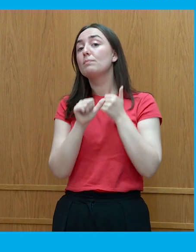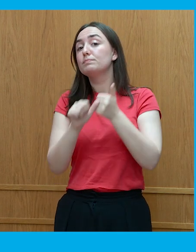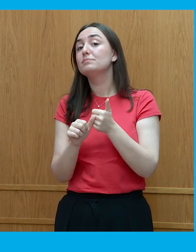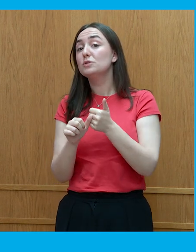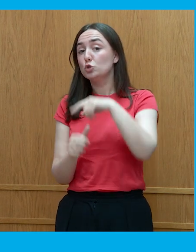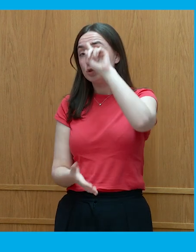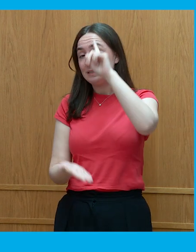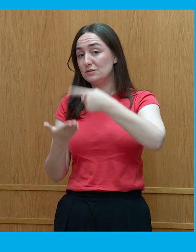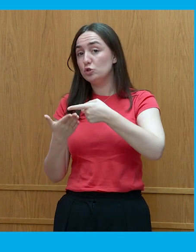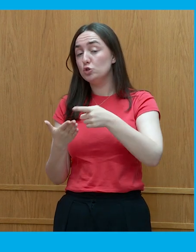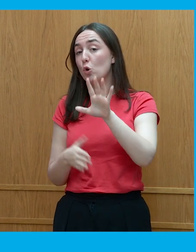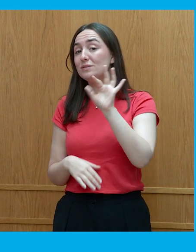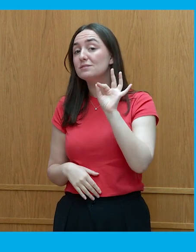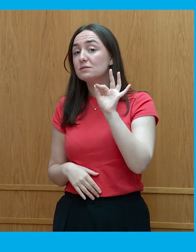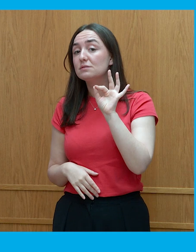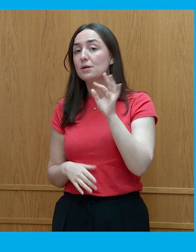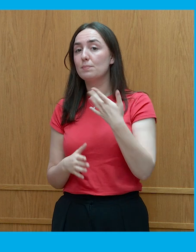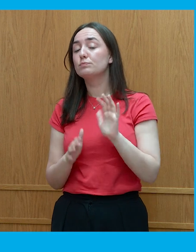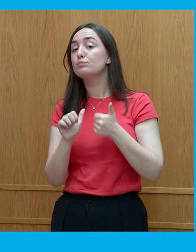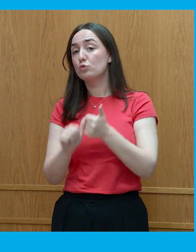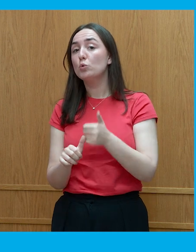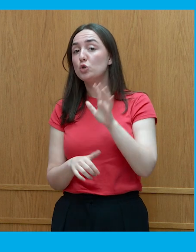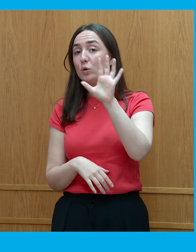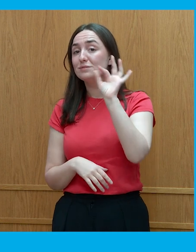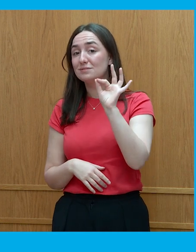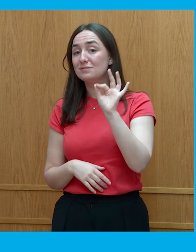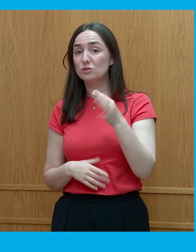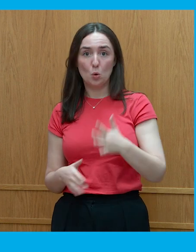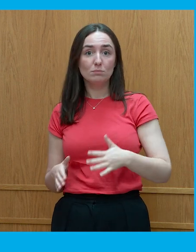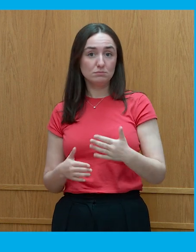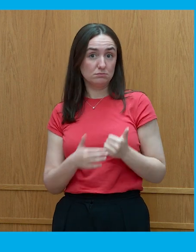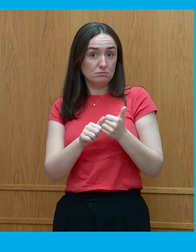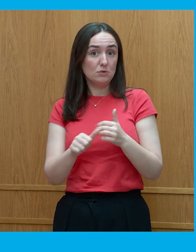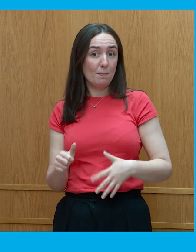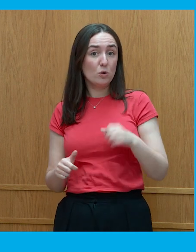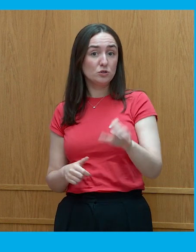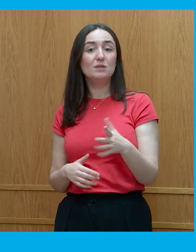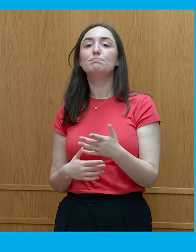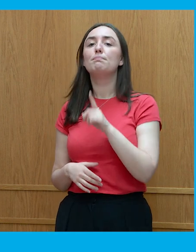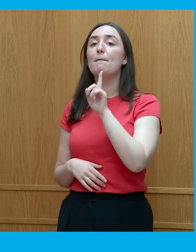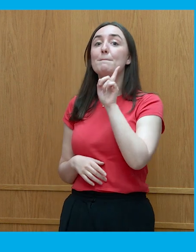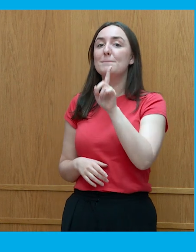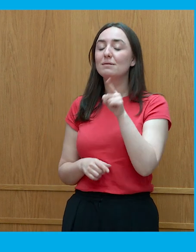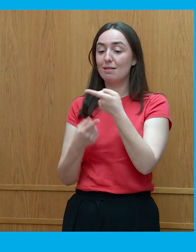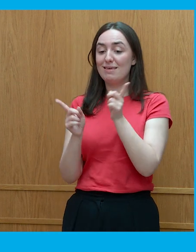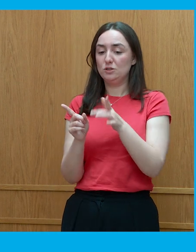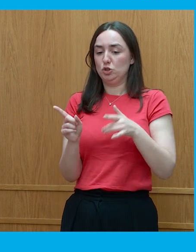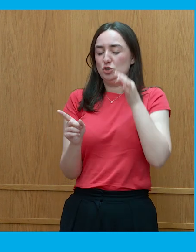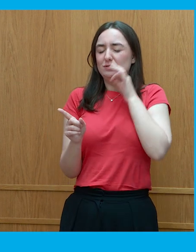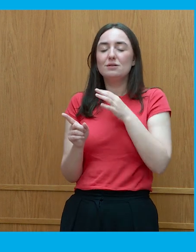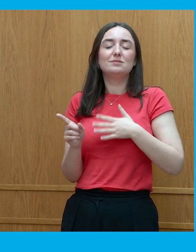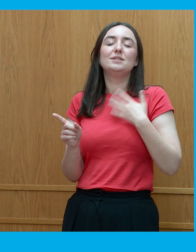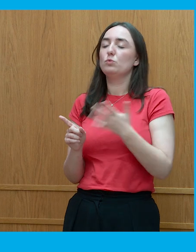They just couldn't bring themselves to vote for Biden. So I think that the abortion issue particularly will be important in